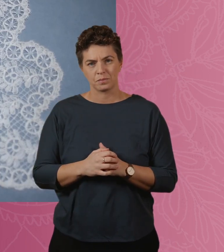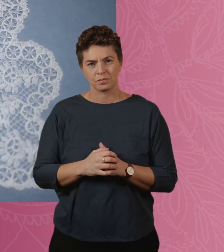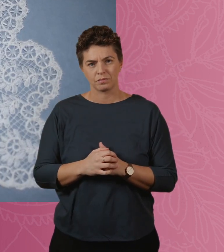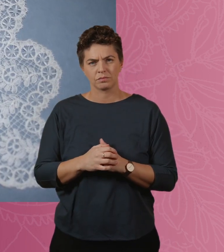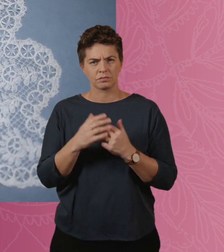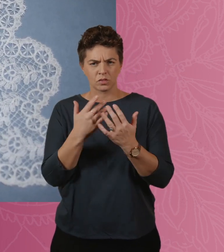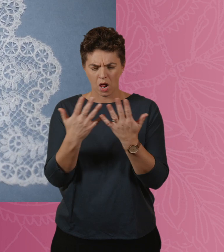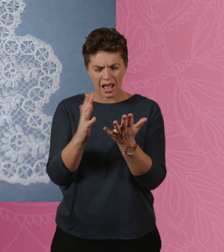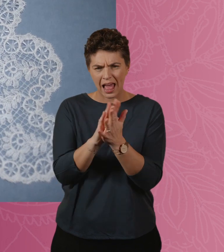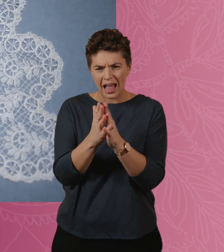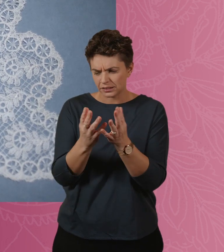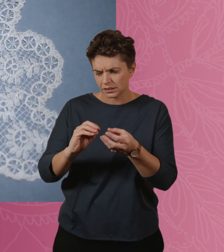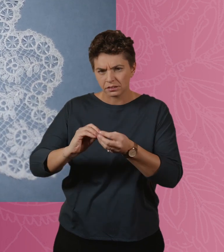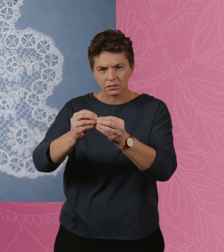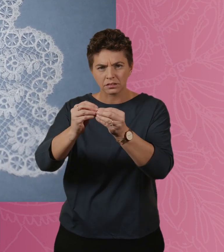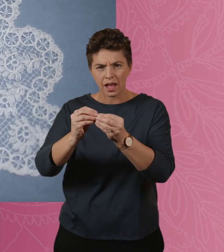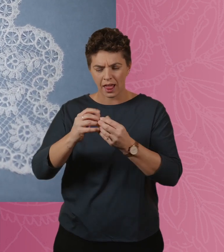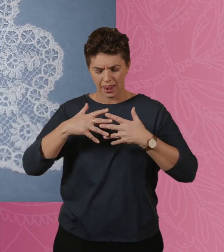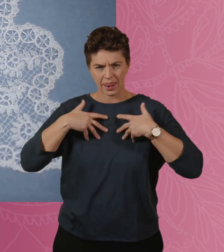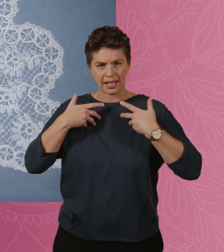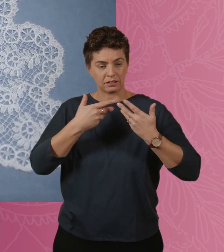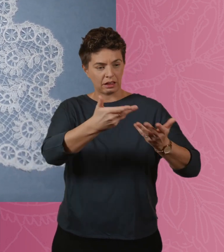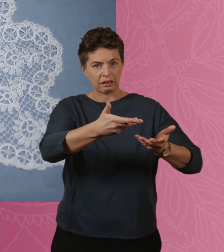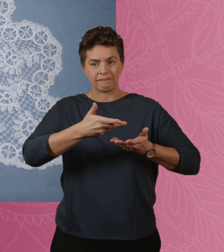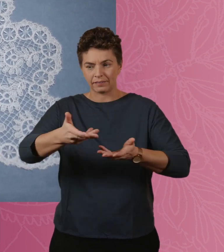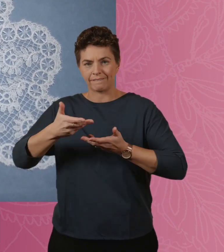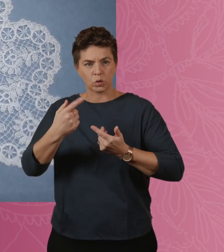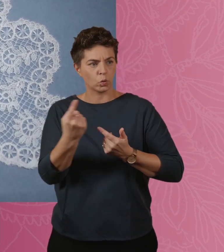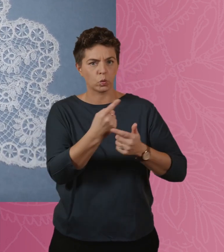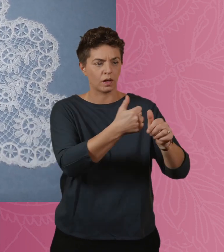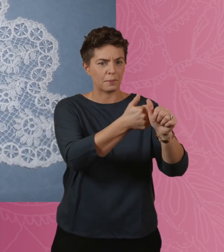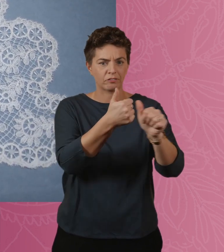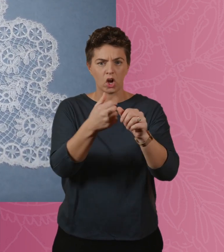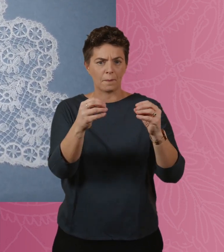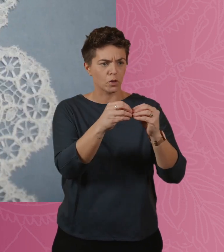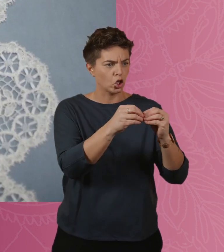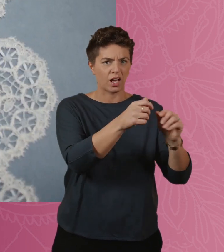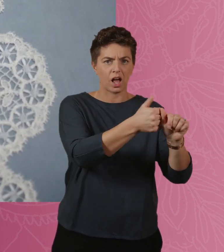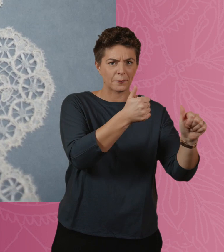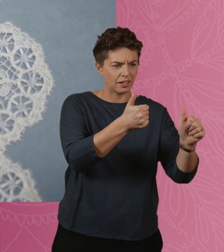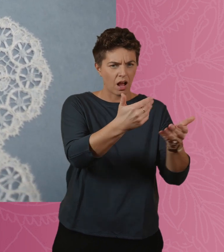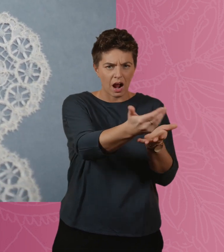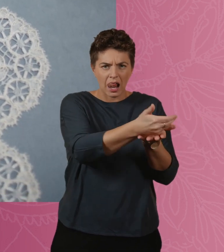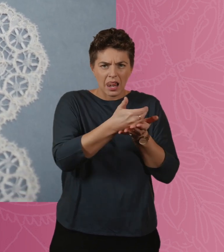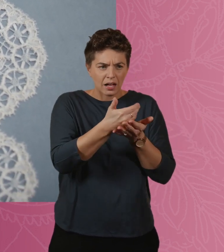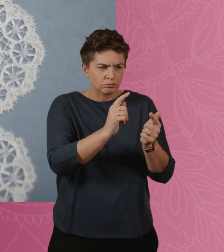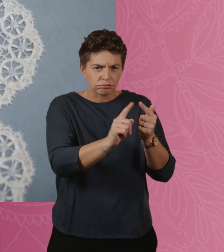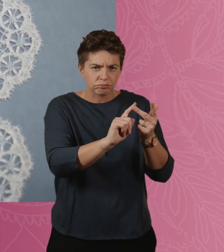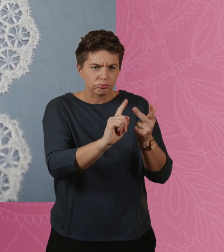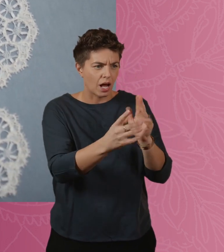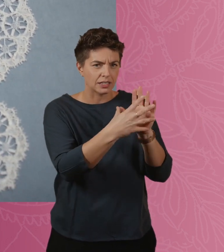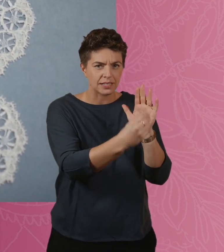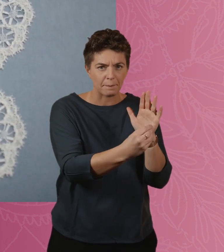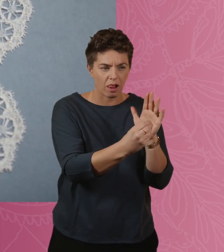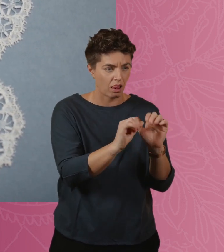There's a lot of handmade lace in the collection, often given to us by lace manufacturers like Birkenham Company, who collected superb examples